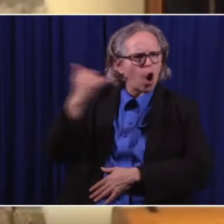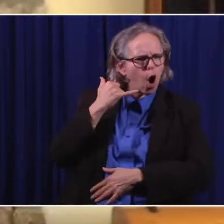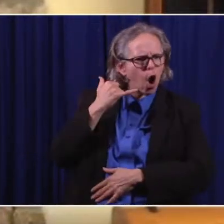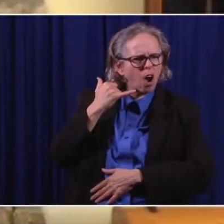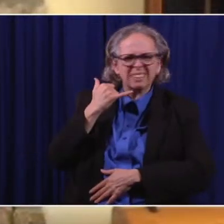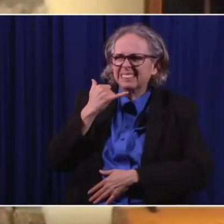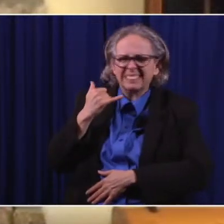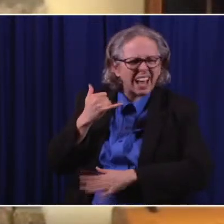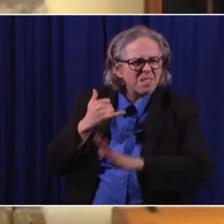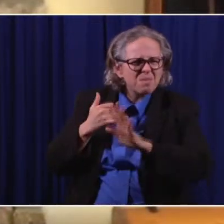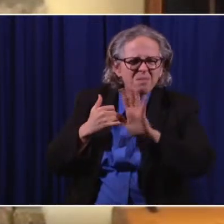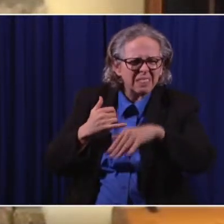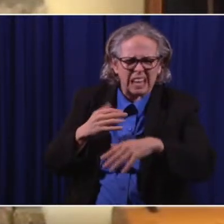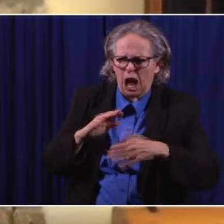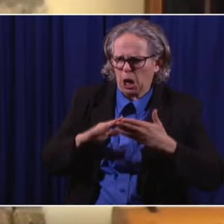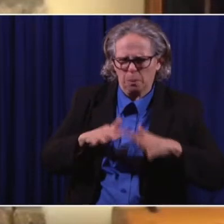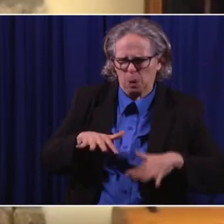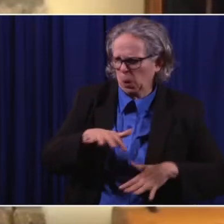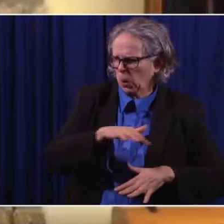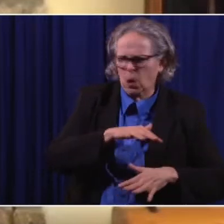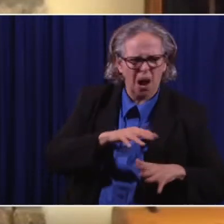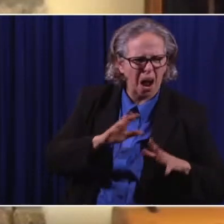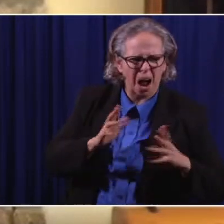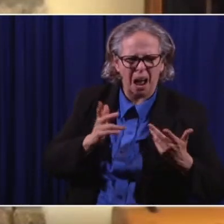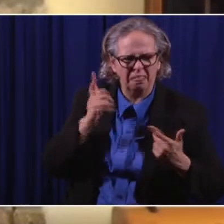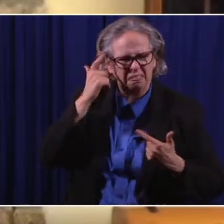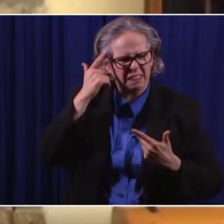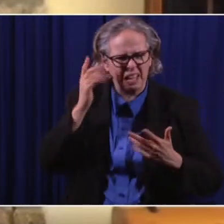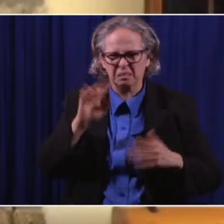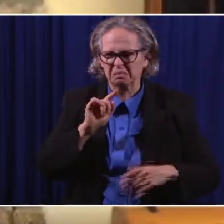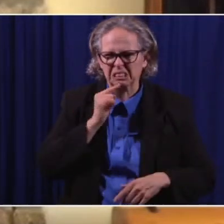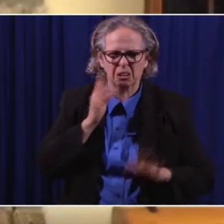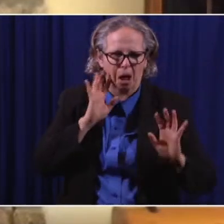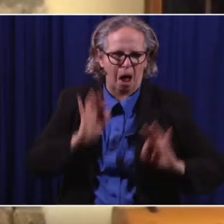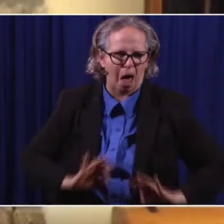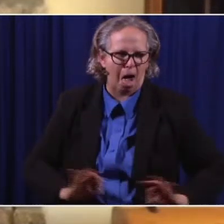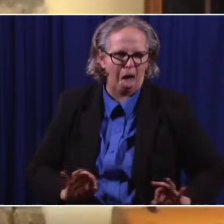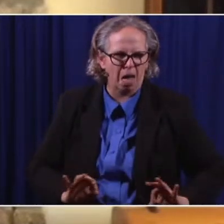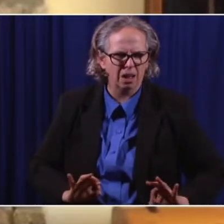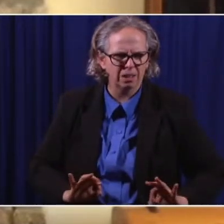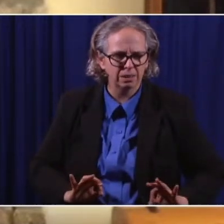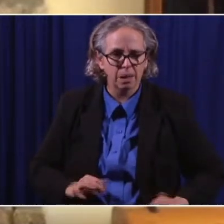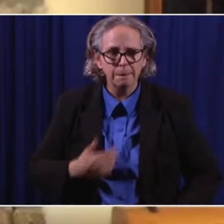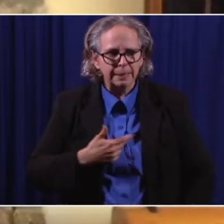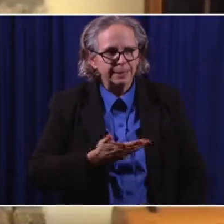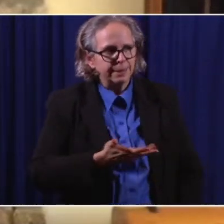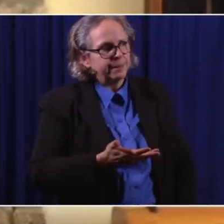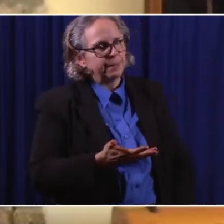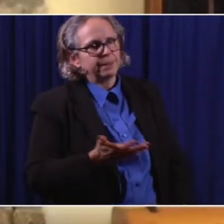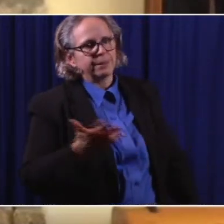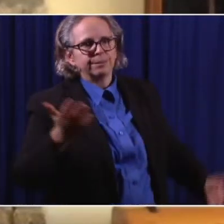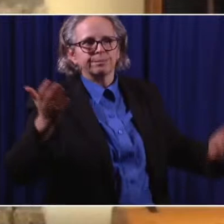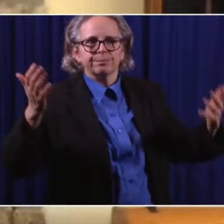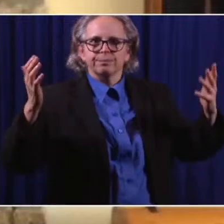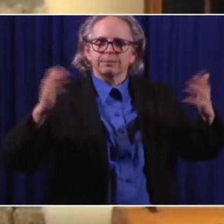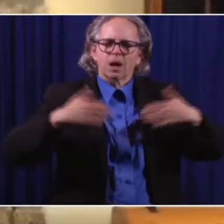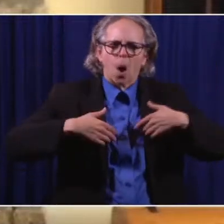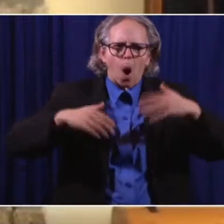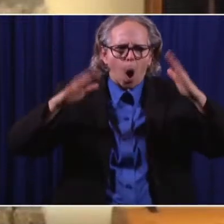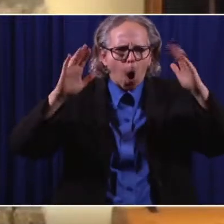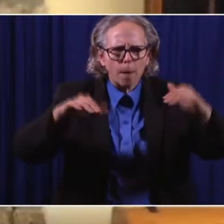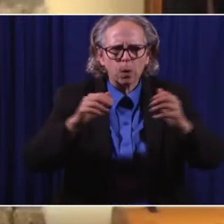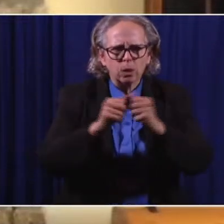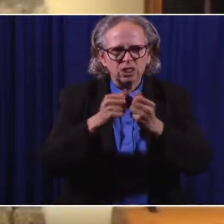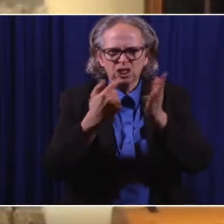take it seriously until they take it seriously. And now they're starting to take it seriously. I would hope that, as I started the press conference